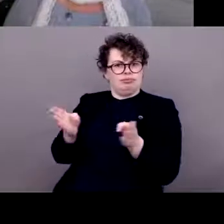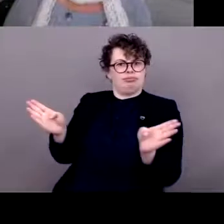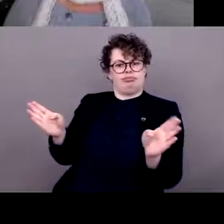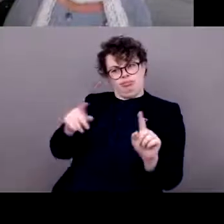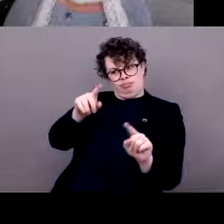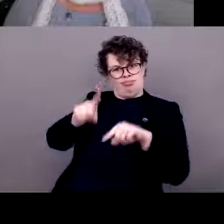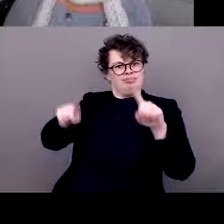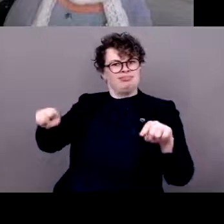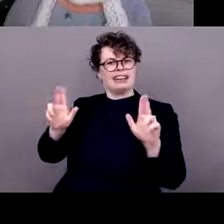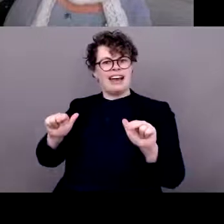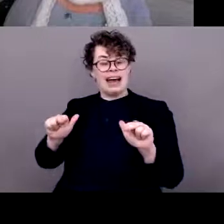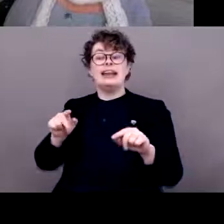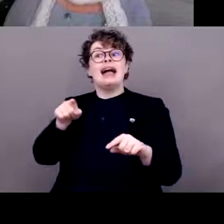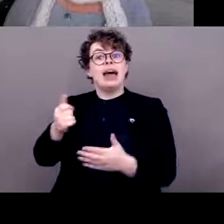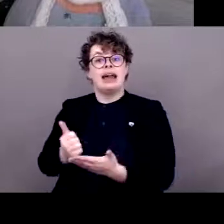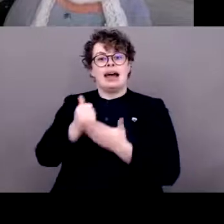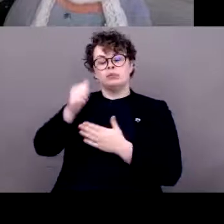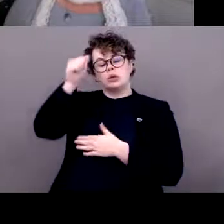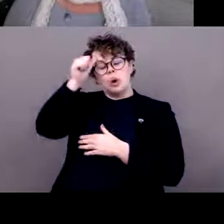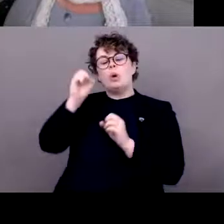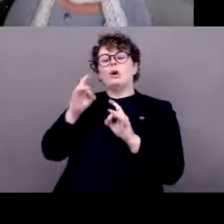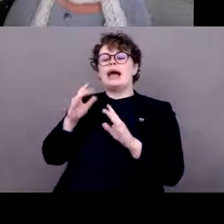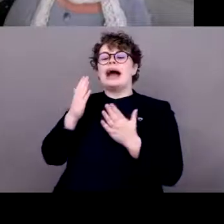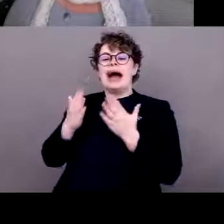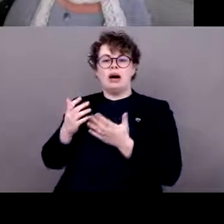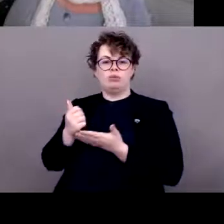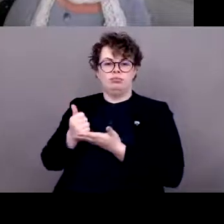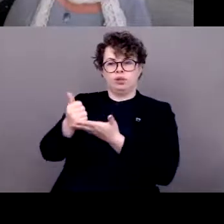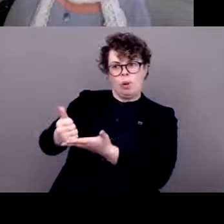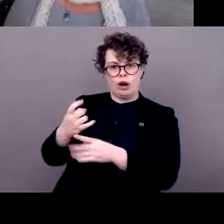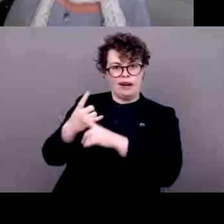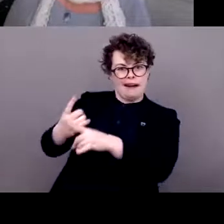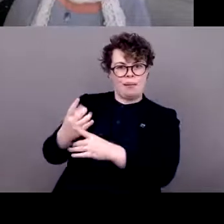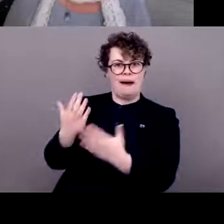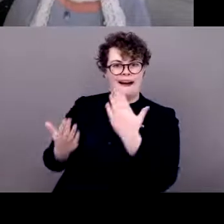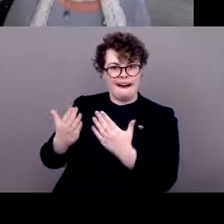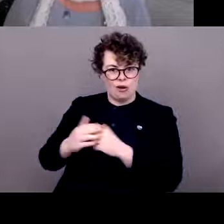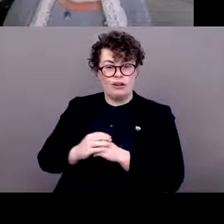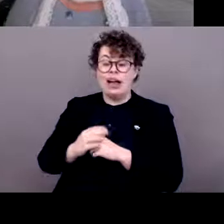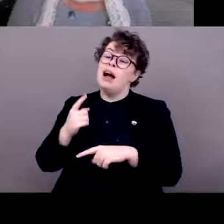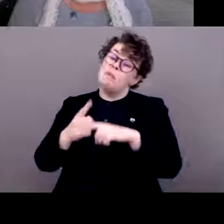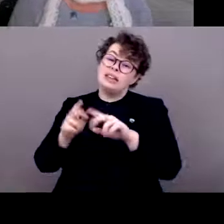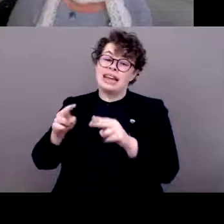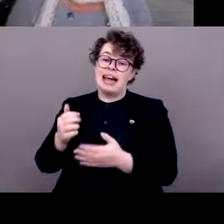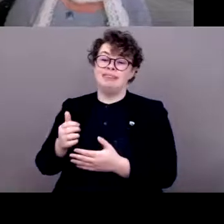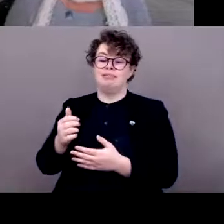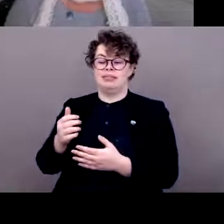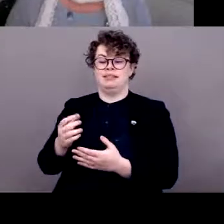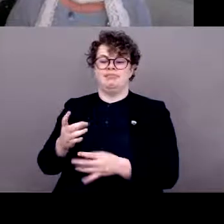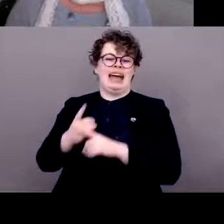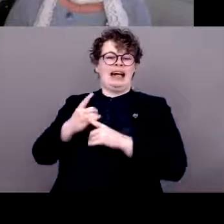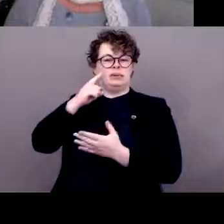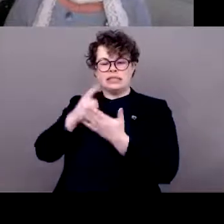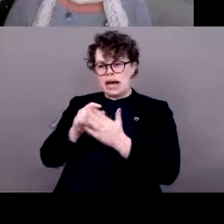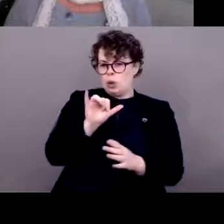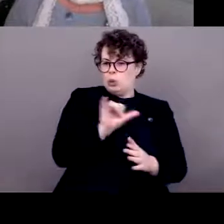you also then decide what you're going to do if you're going to use a formal assessment. You know, which assessment are you going to use? Because is there a particular area that's